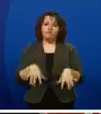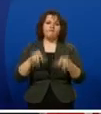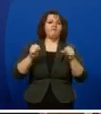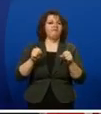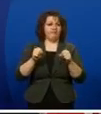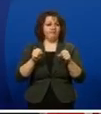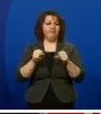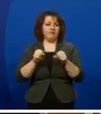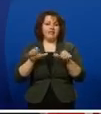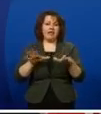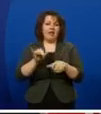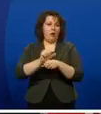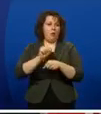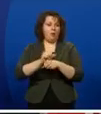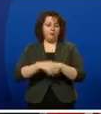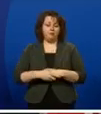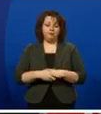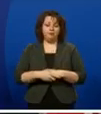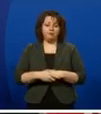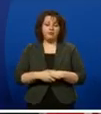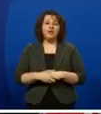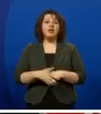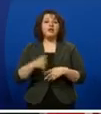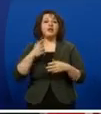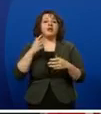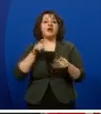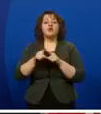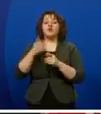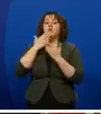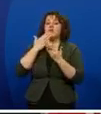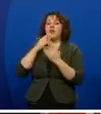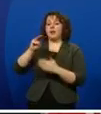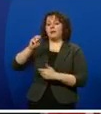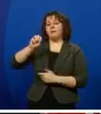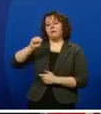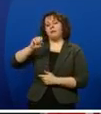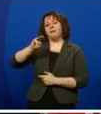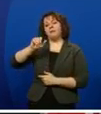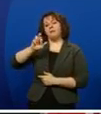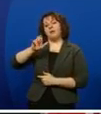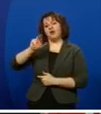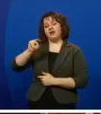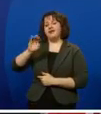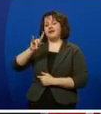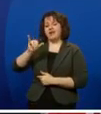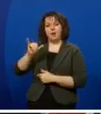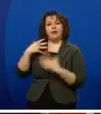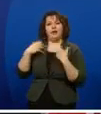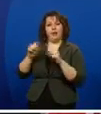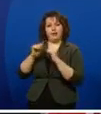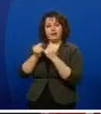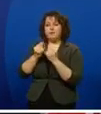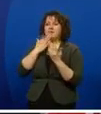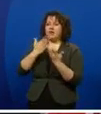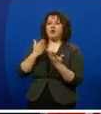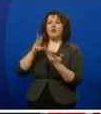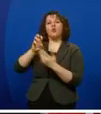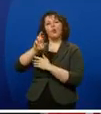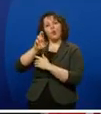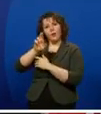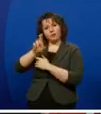possible. I also want to thank the Marion County Public Health team and the team in Webster County for the work that you've